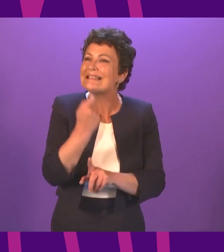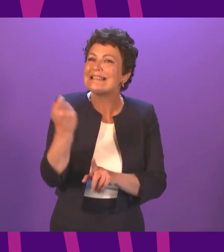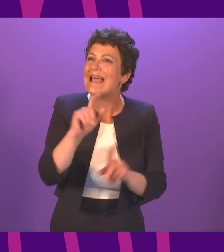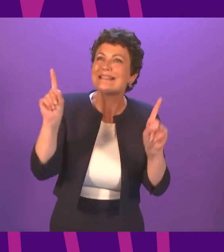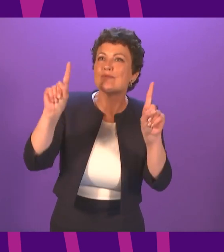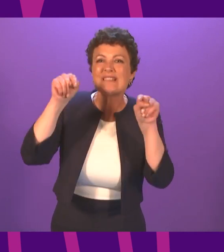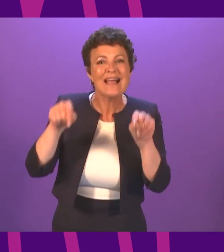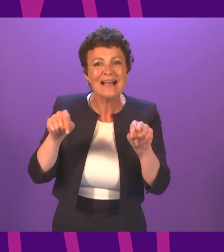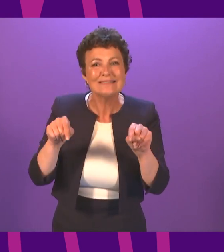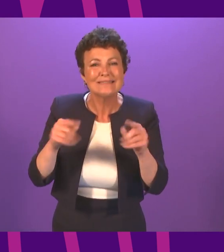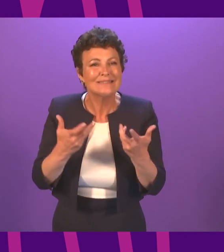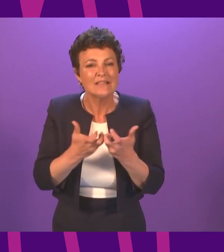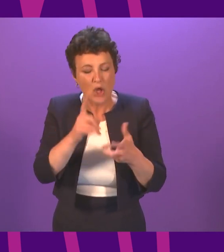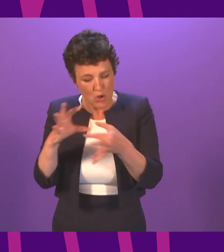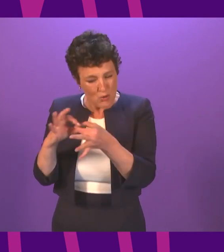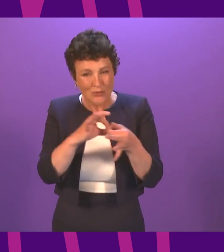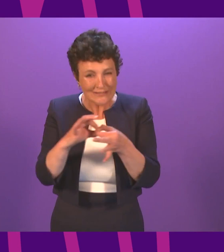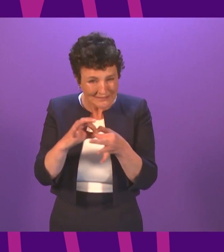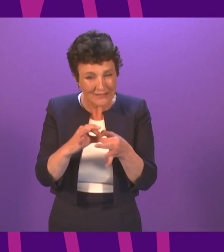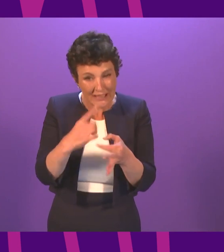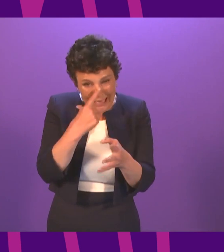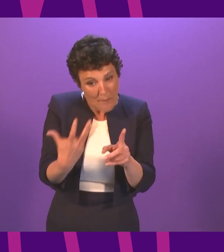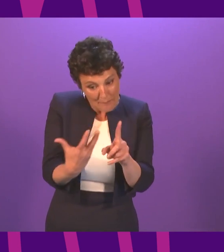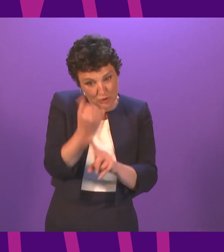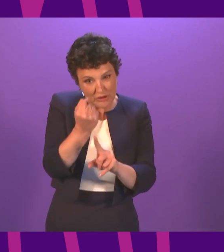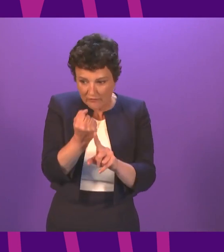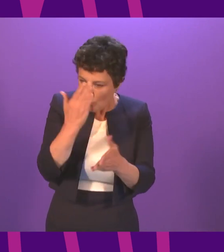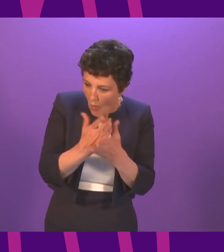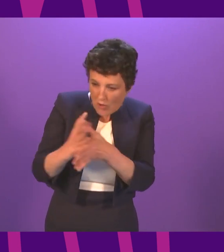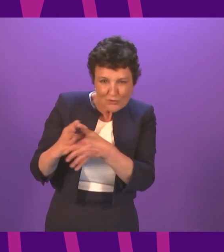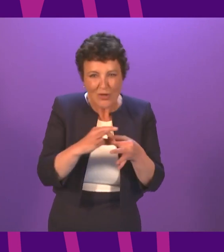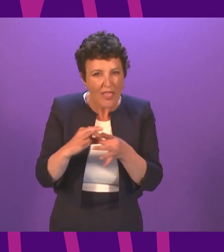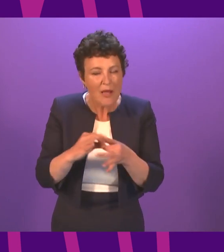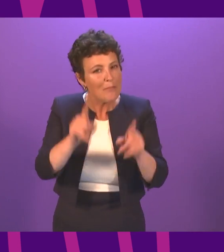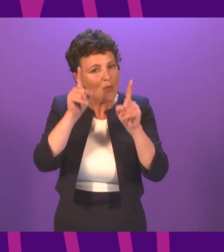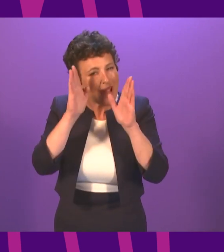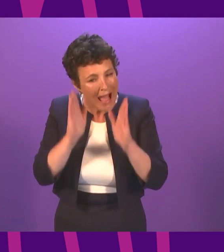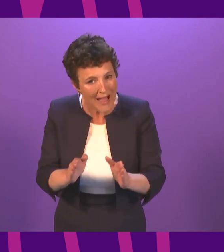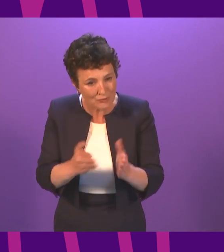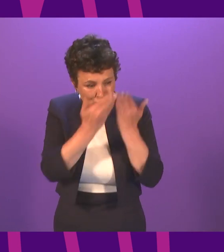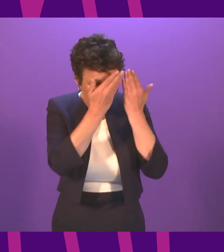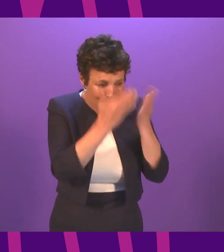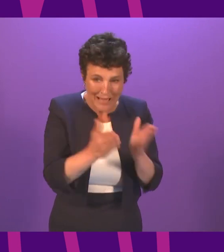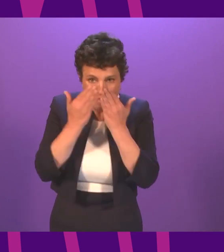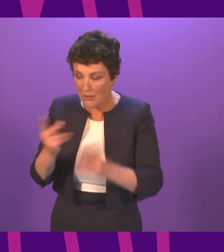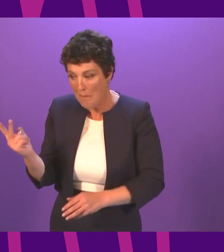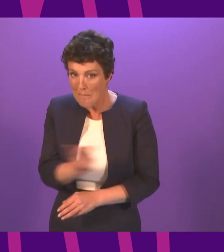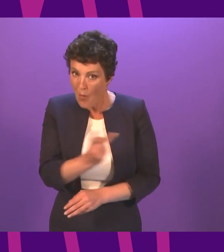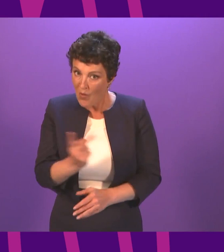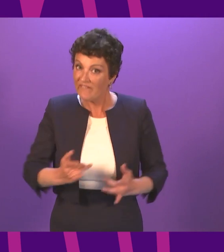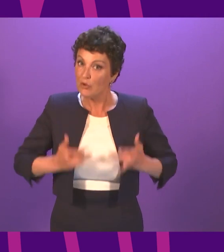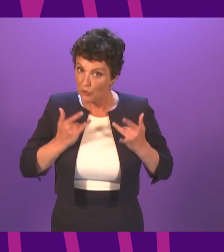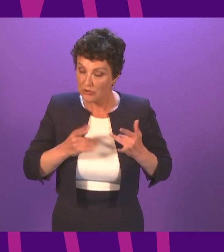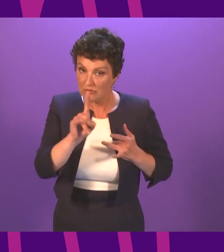pretending that genuine differences of opinion don't exist or that one side of a debate has no right to be heard. Unity